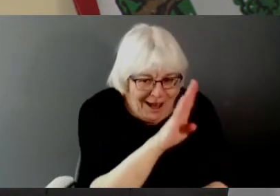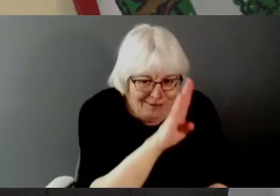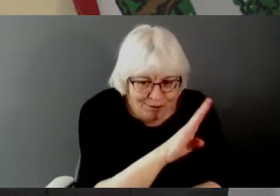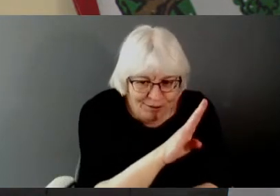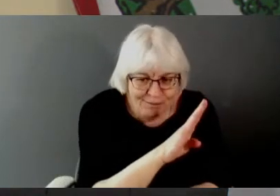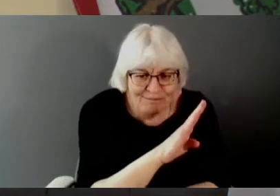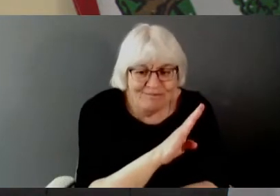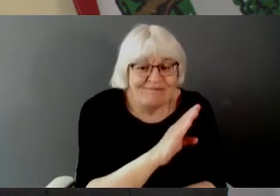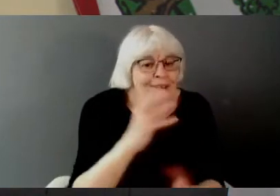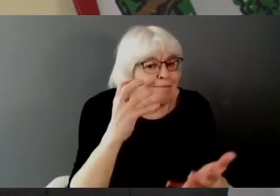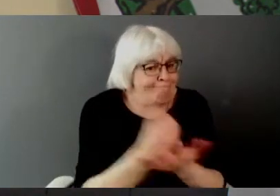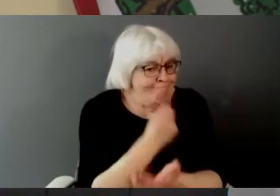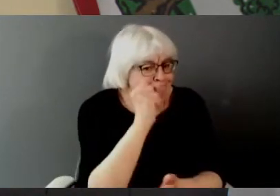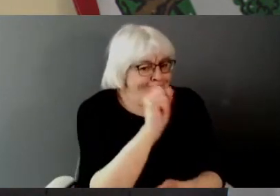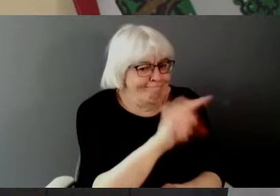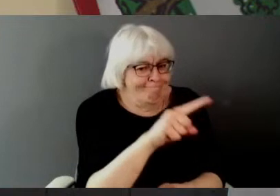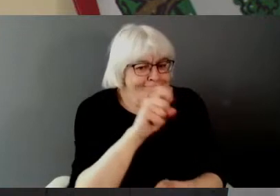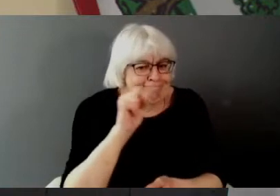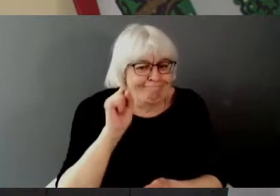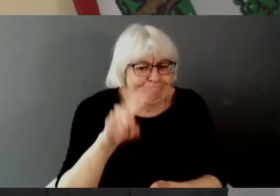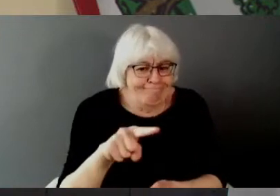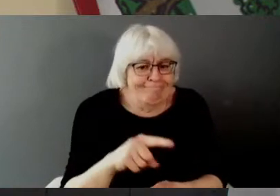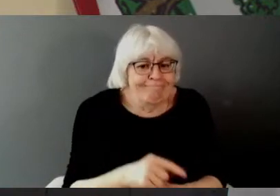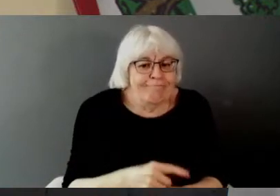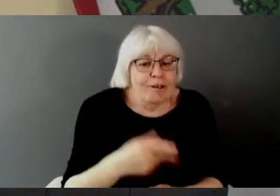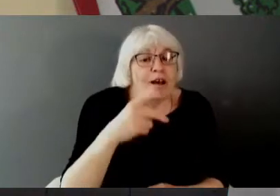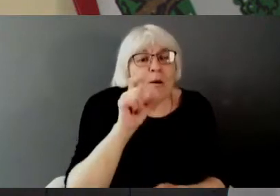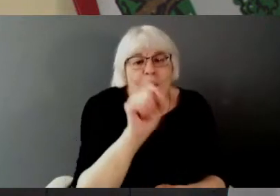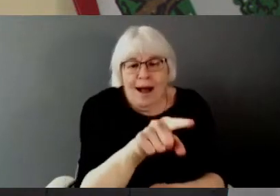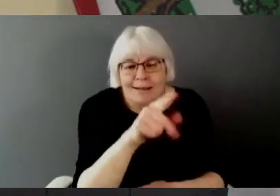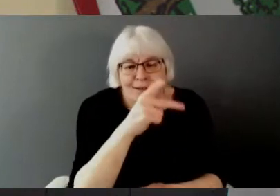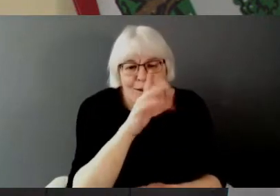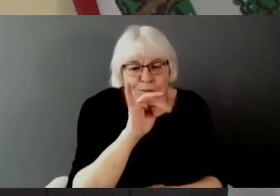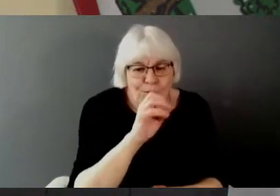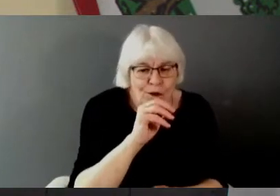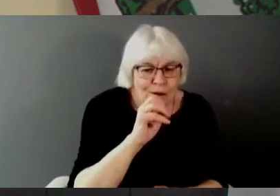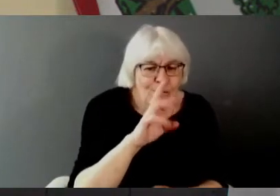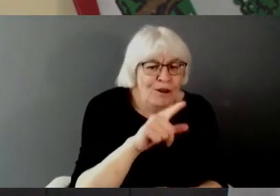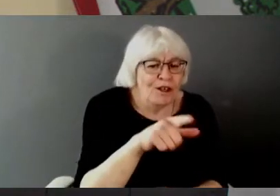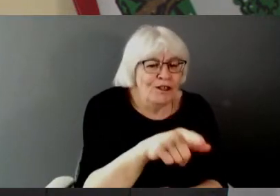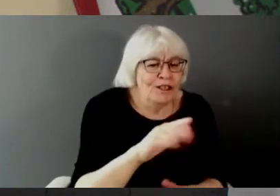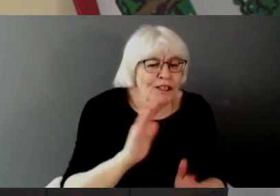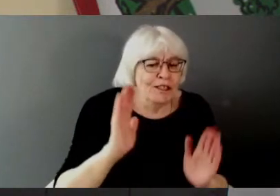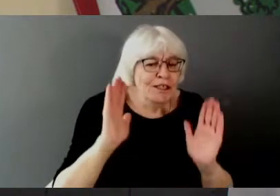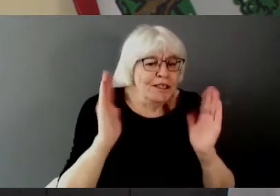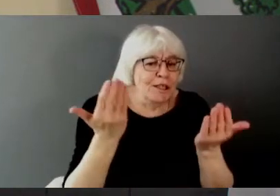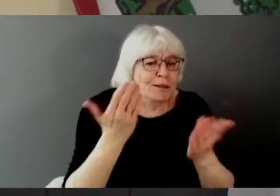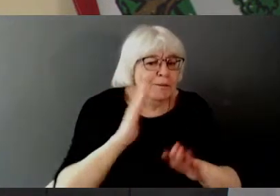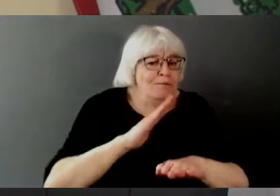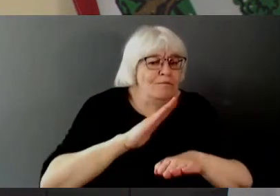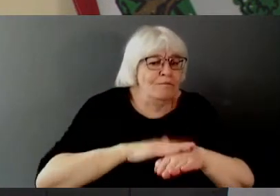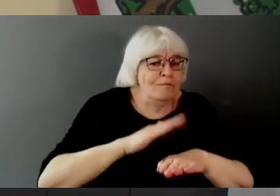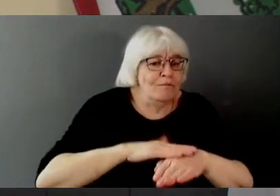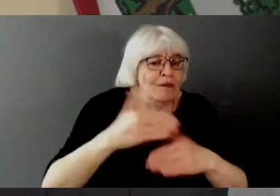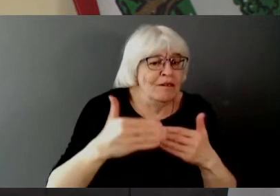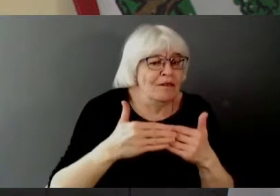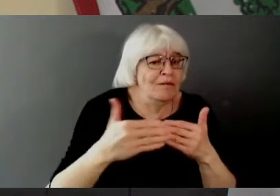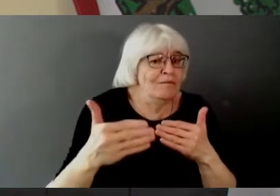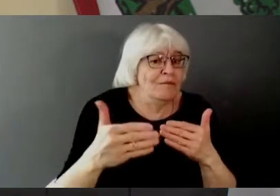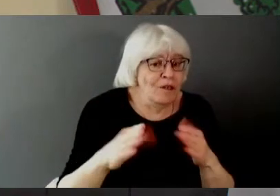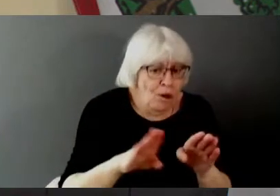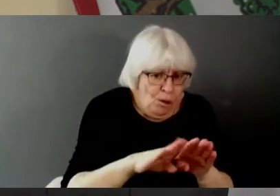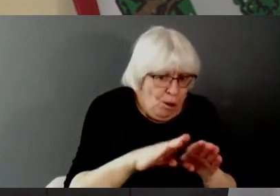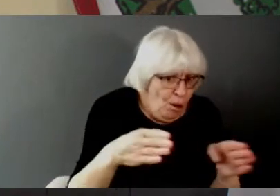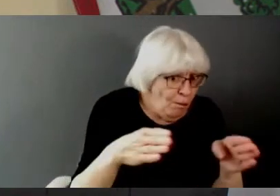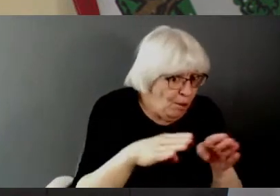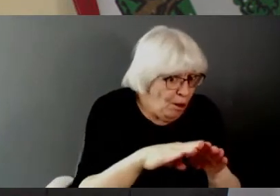King. You seem to hint that further easing of restrictions could be coming down the line, easing